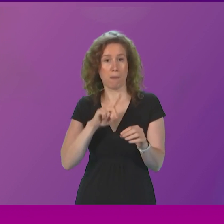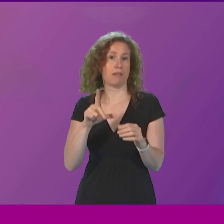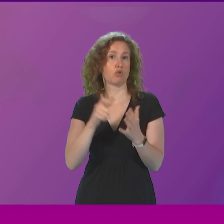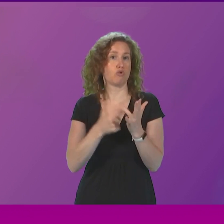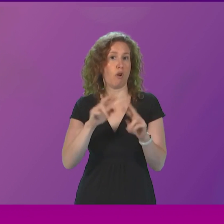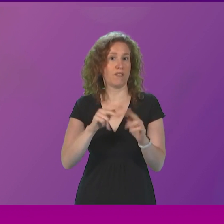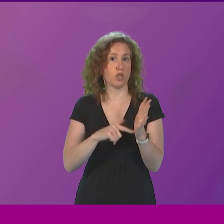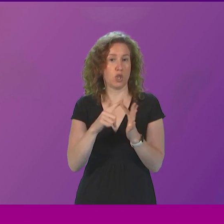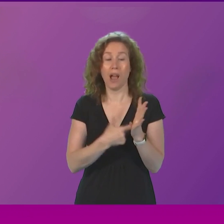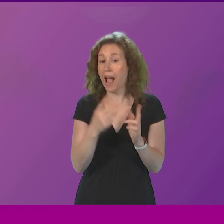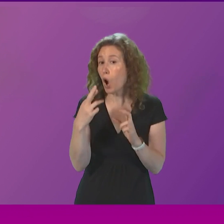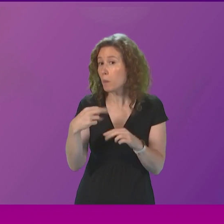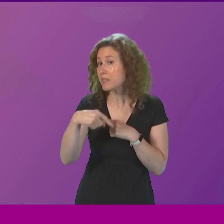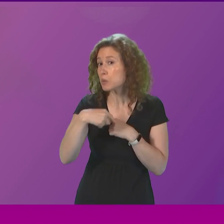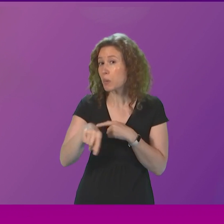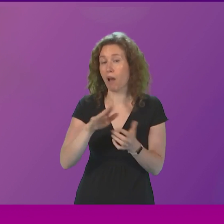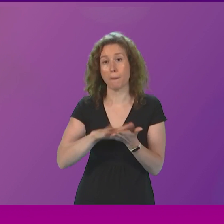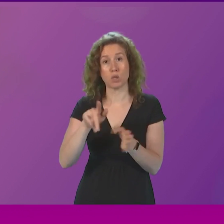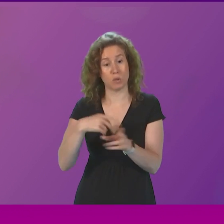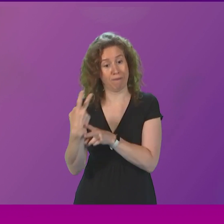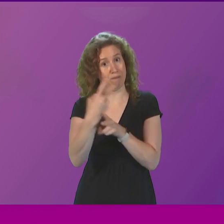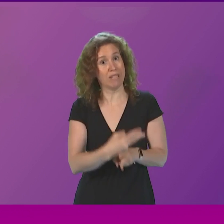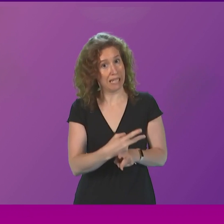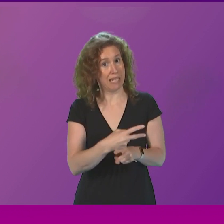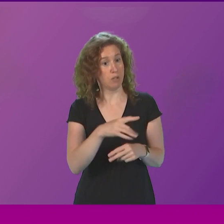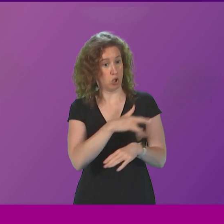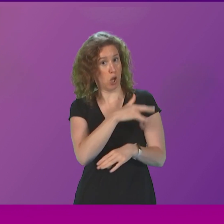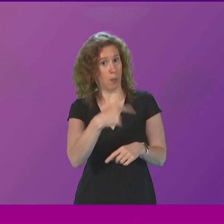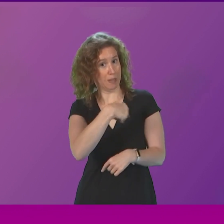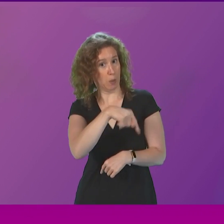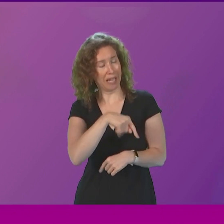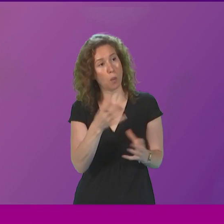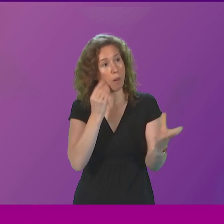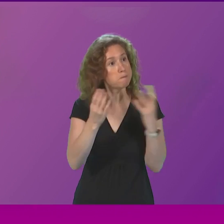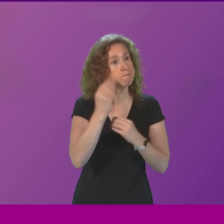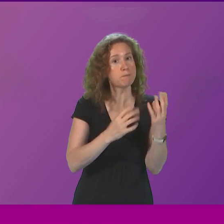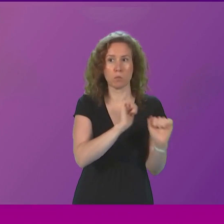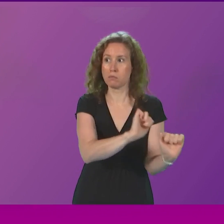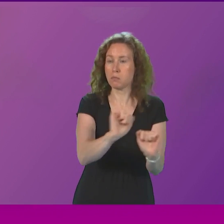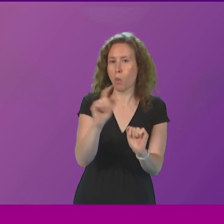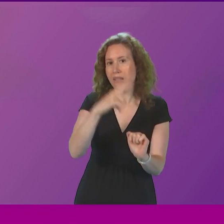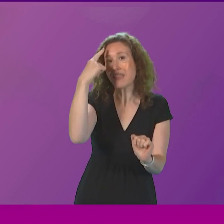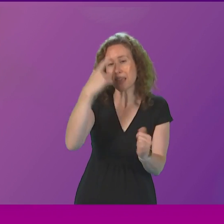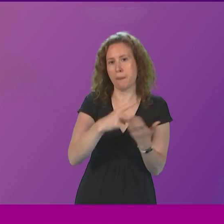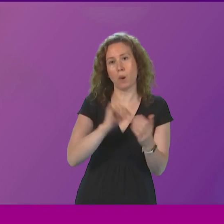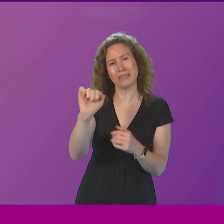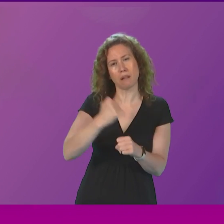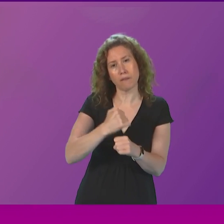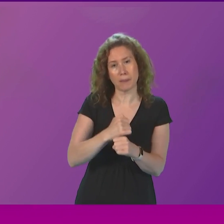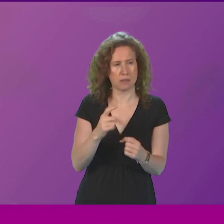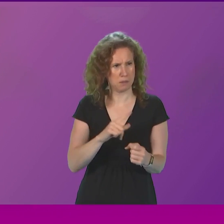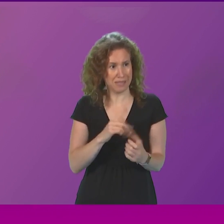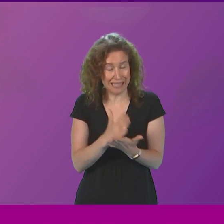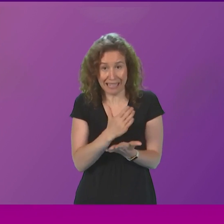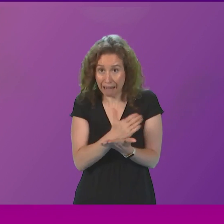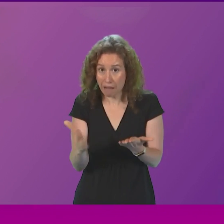First Minister does visit the Highland Show this week, he will listen to Scotland's farming representatives and what they think about his government. Because it is